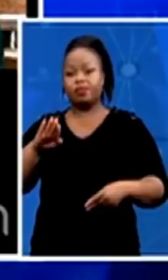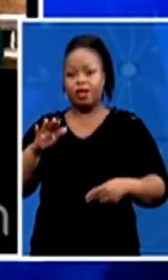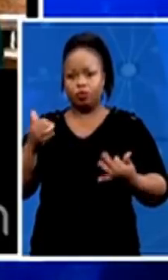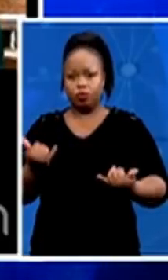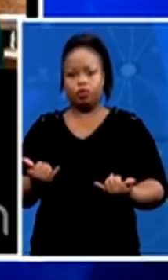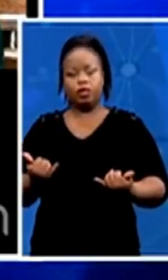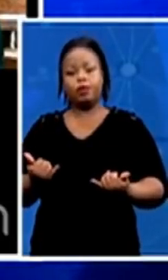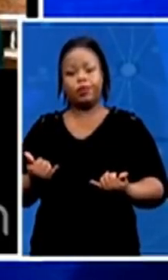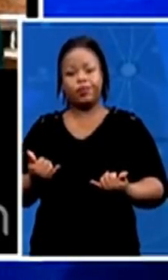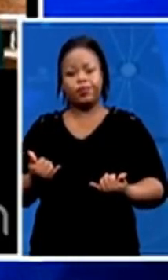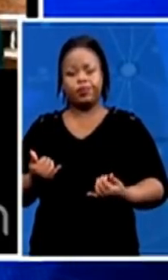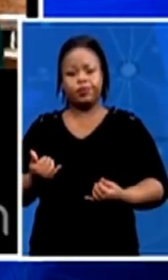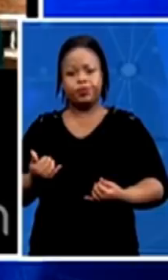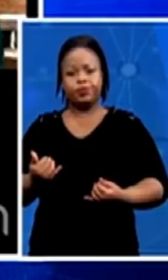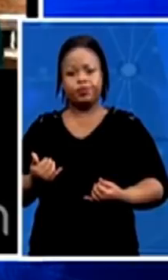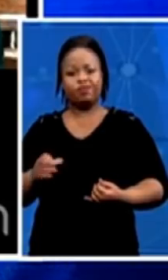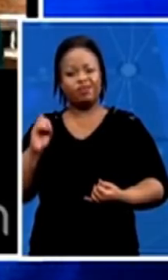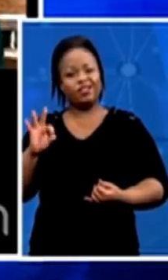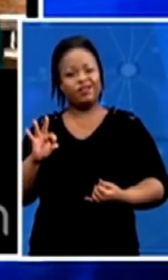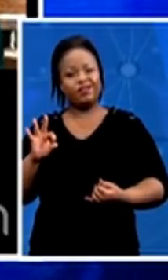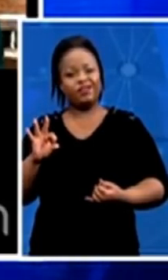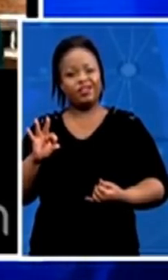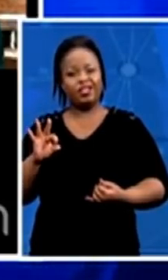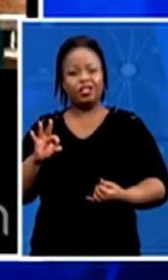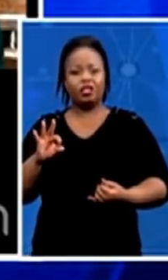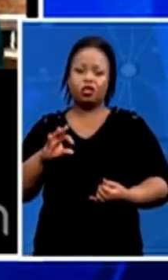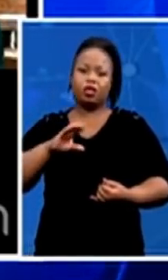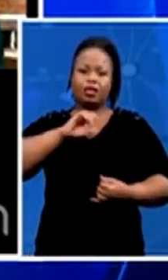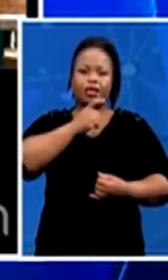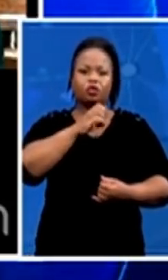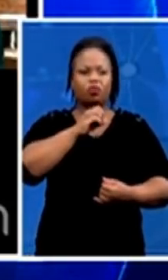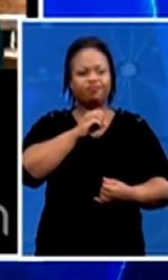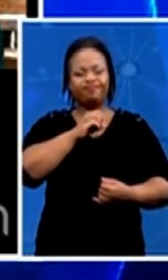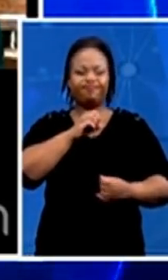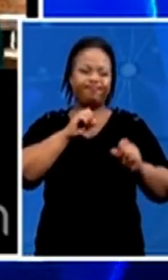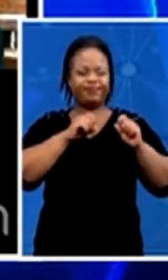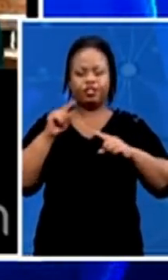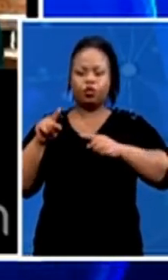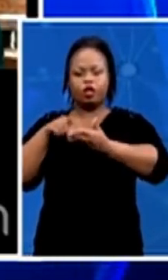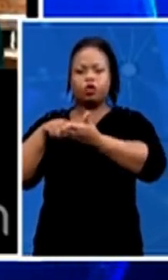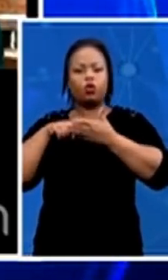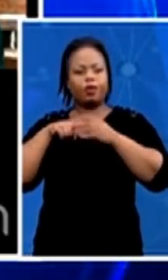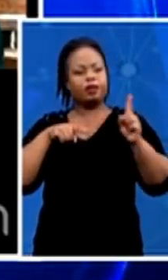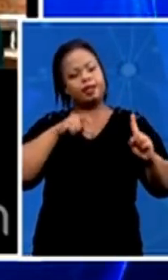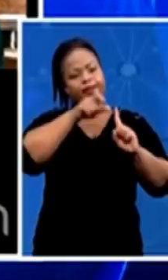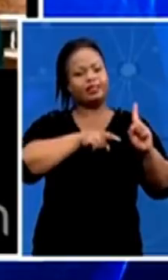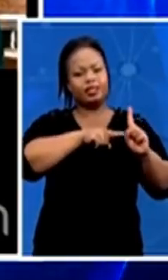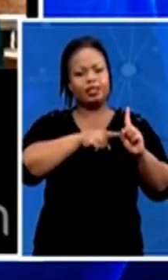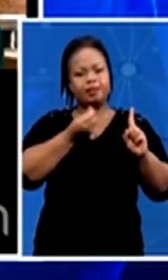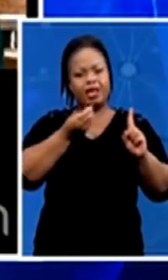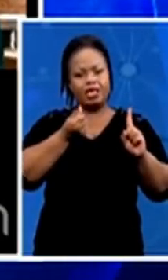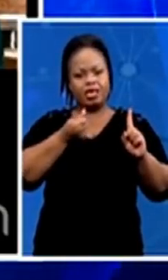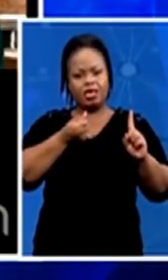X owes Y some money, and then X goes to